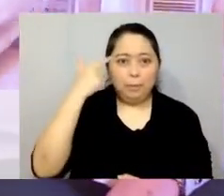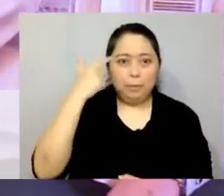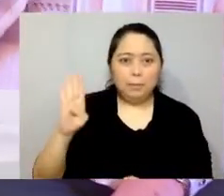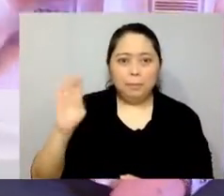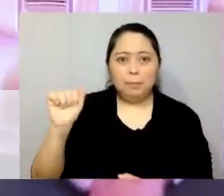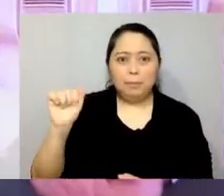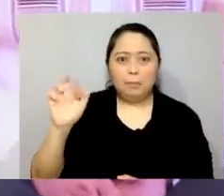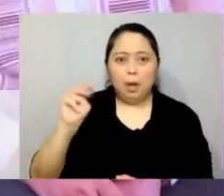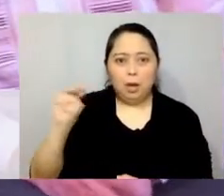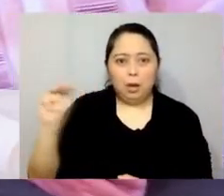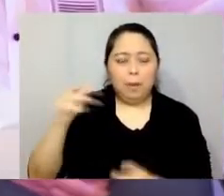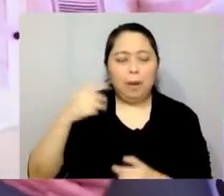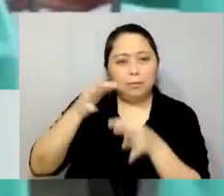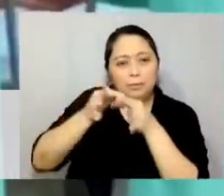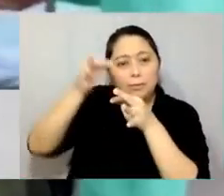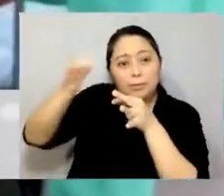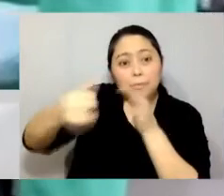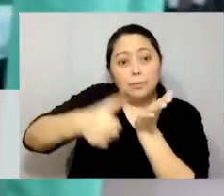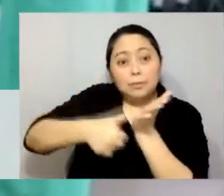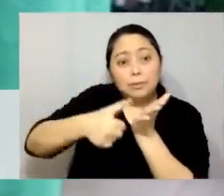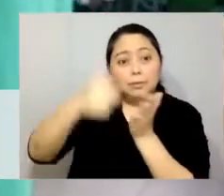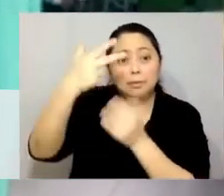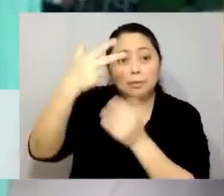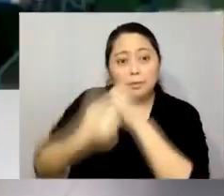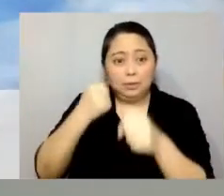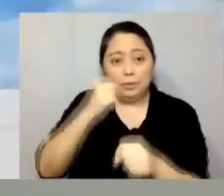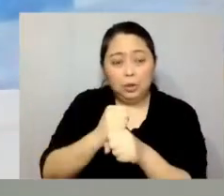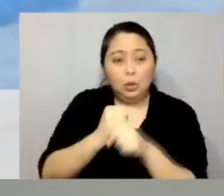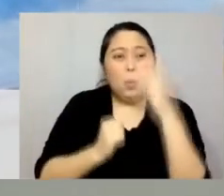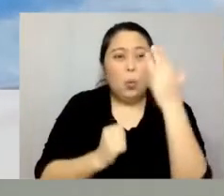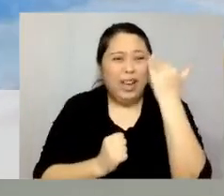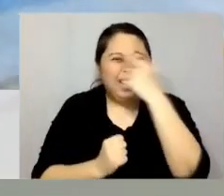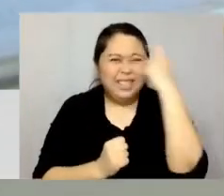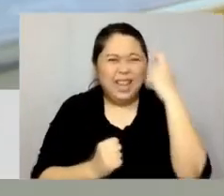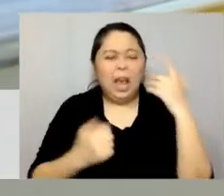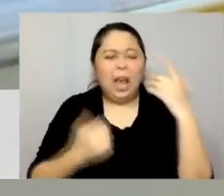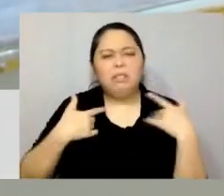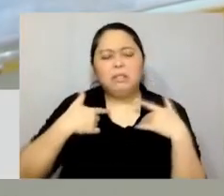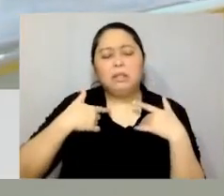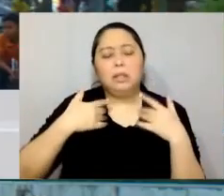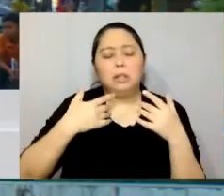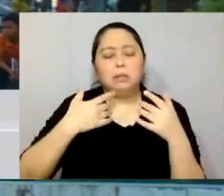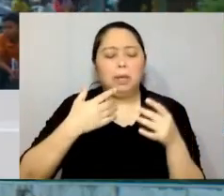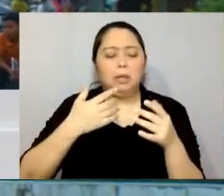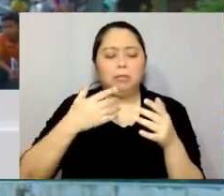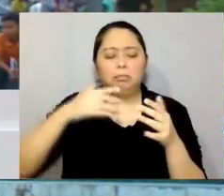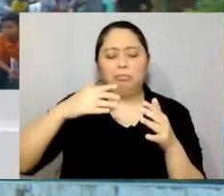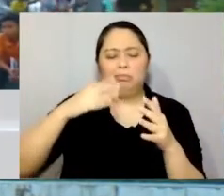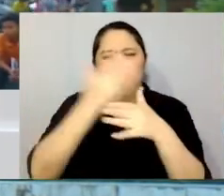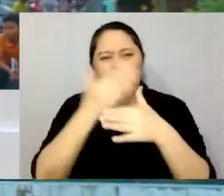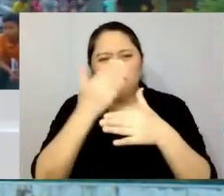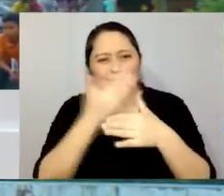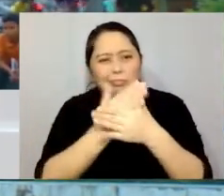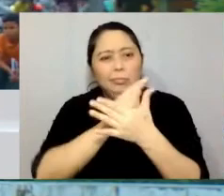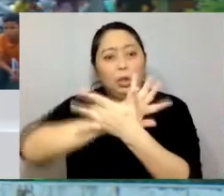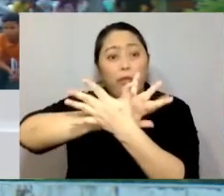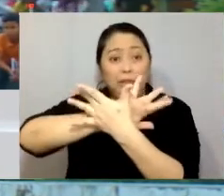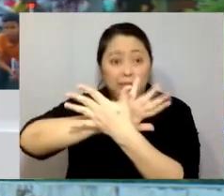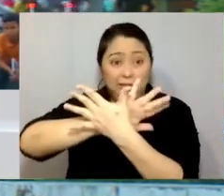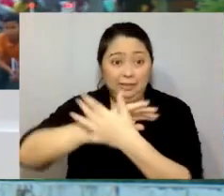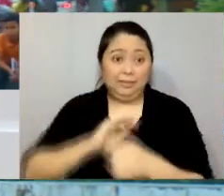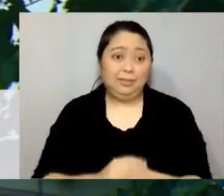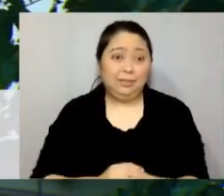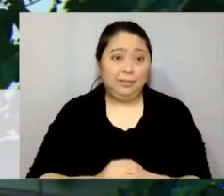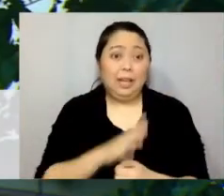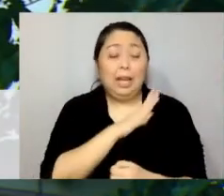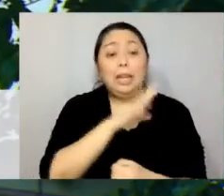various delays and setbacks caused, among others, by the COVID-19 pandemic. If this happens, the first regular